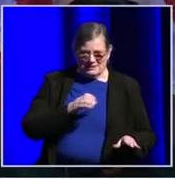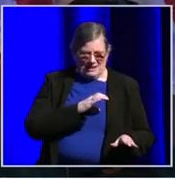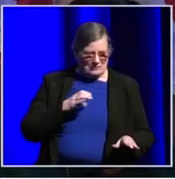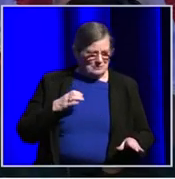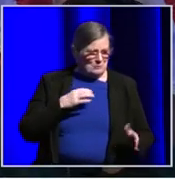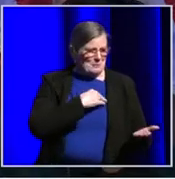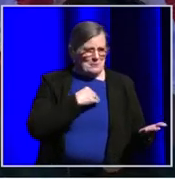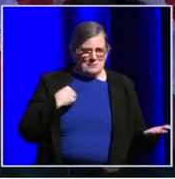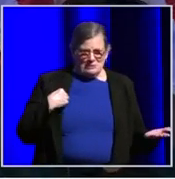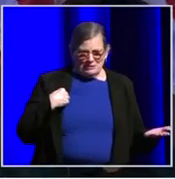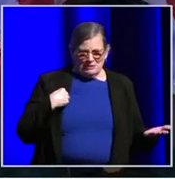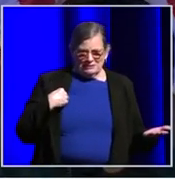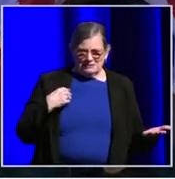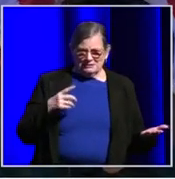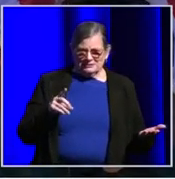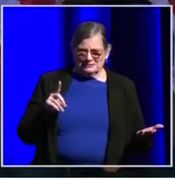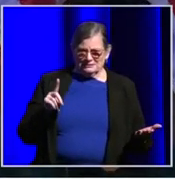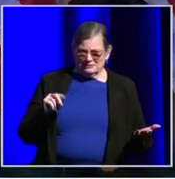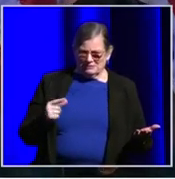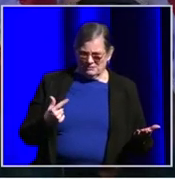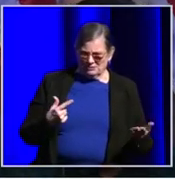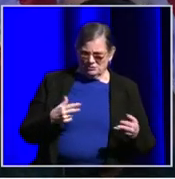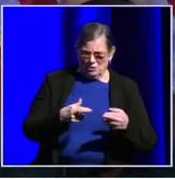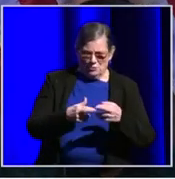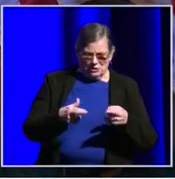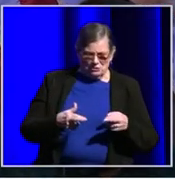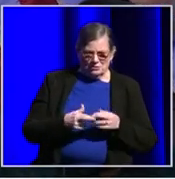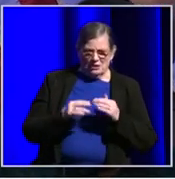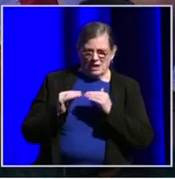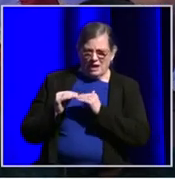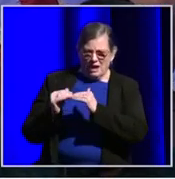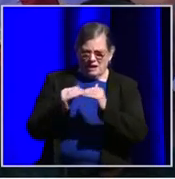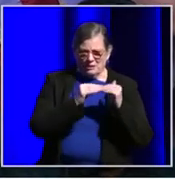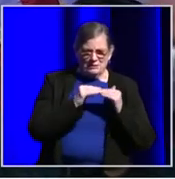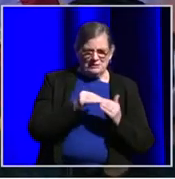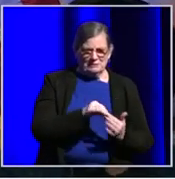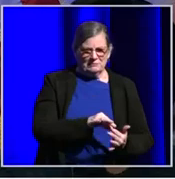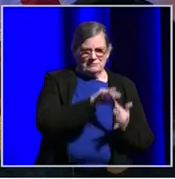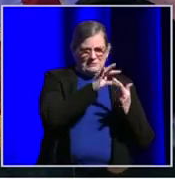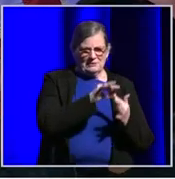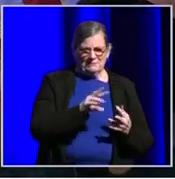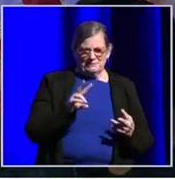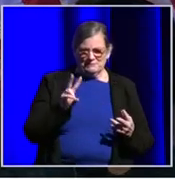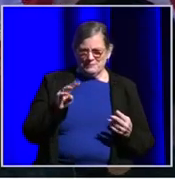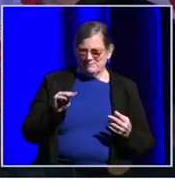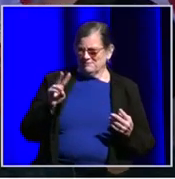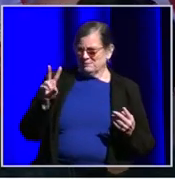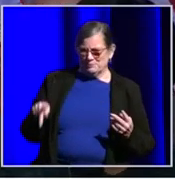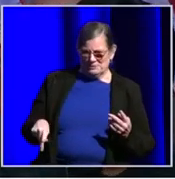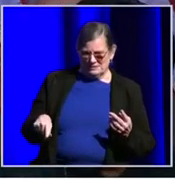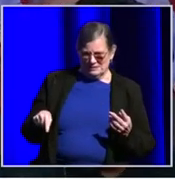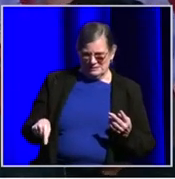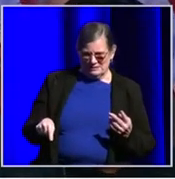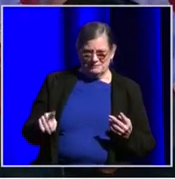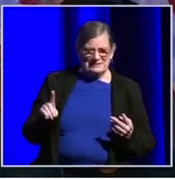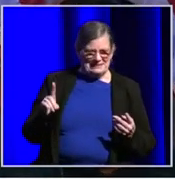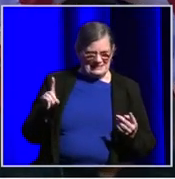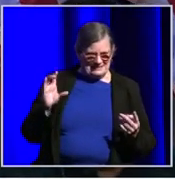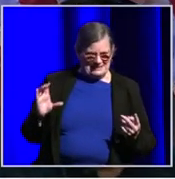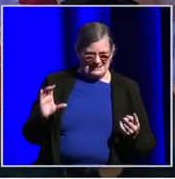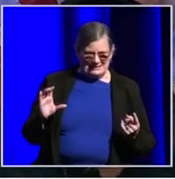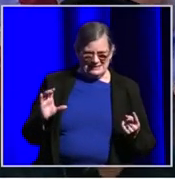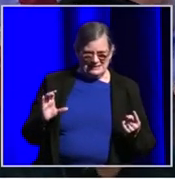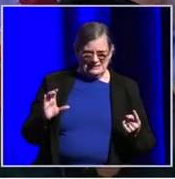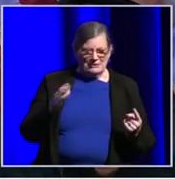General, regional colleagues, dignitaries, and citizens of the District of Columbia, good morning. Good morning. It is